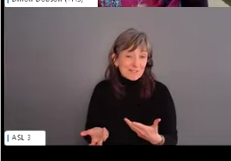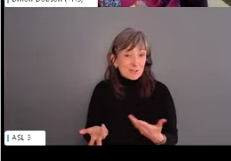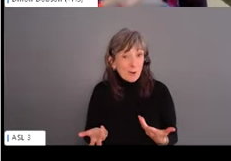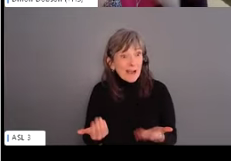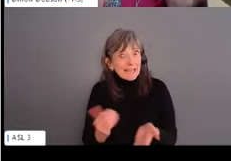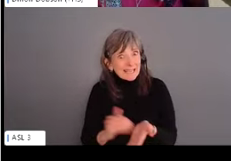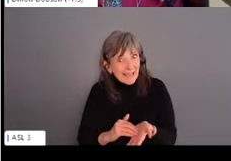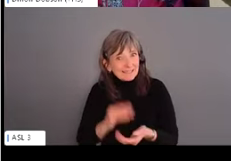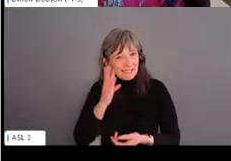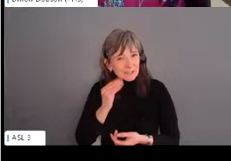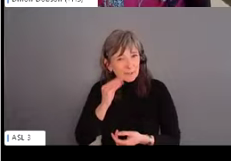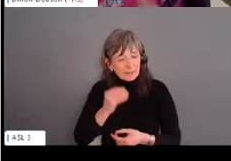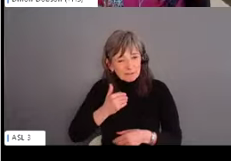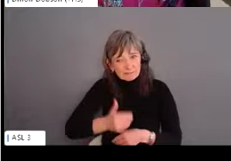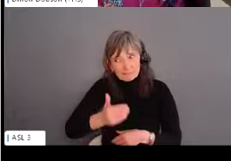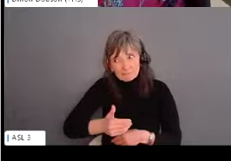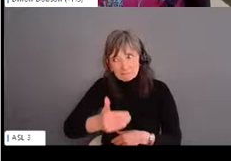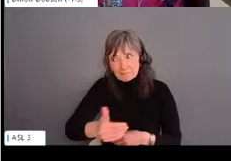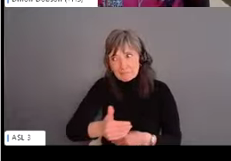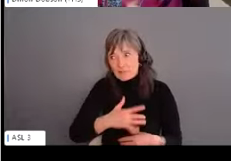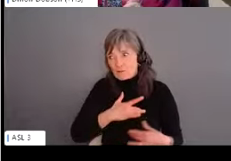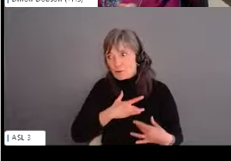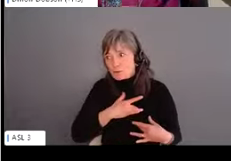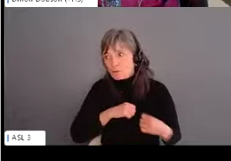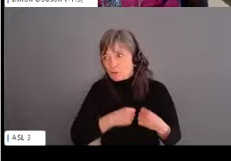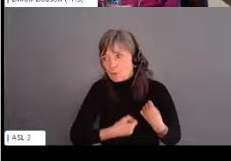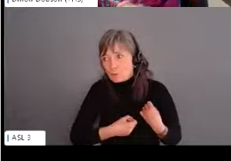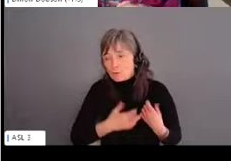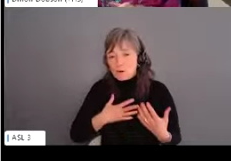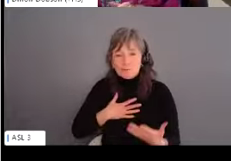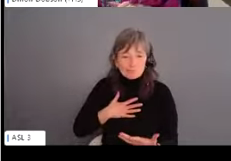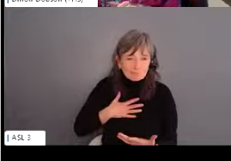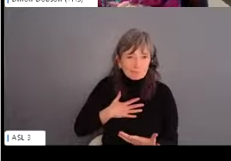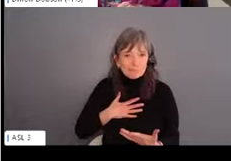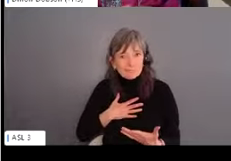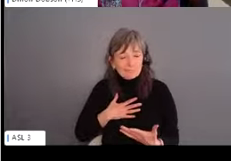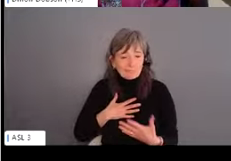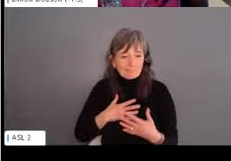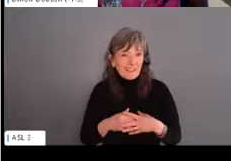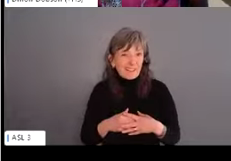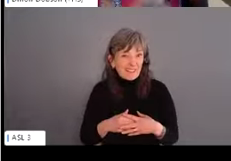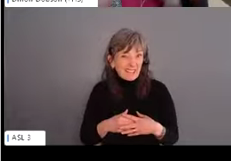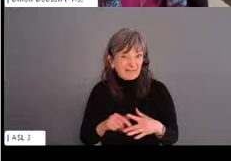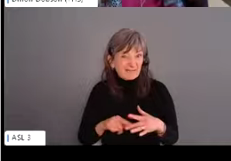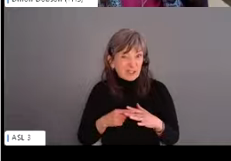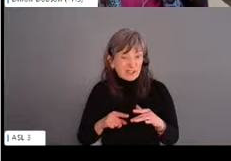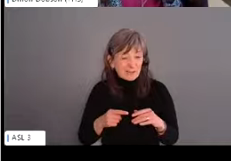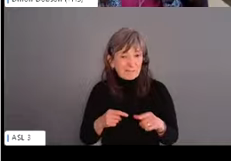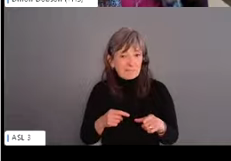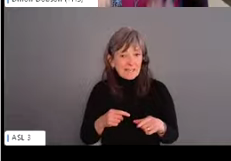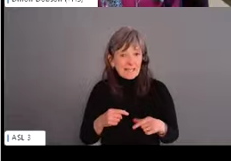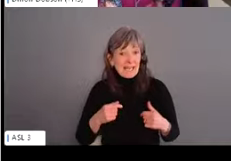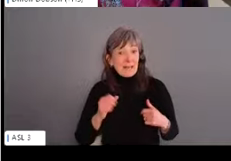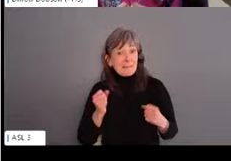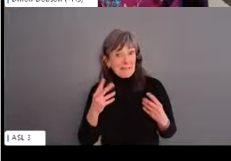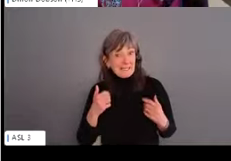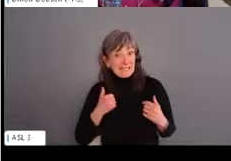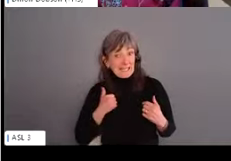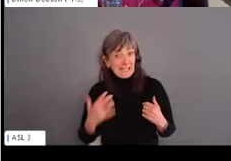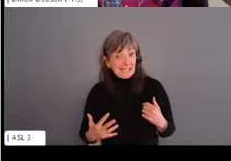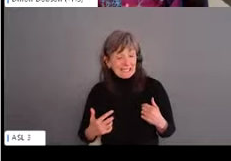them, and what do they now understand about death and loss. We know for many in Canada, myself included, pets are